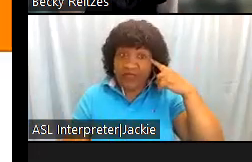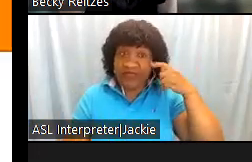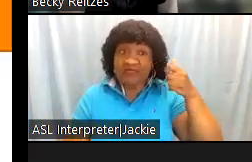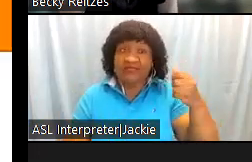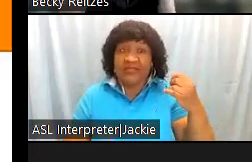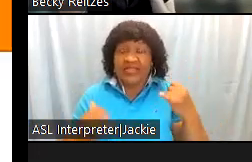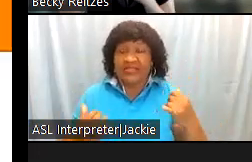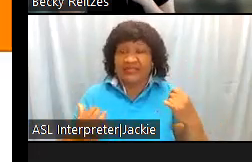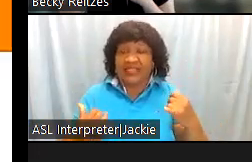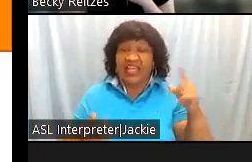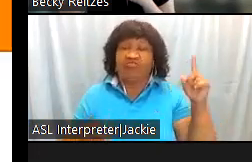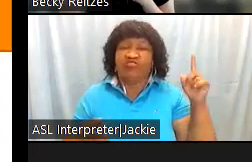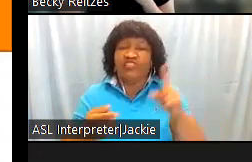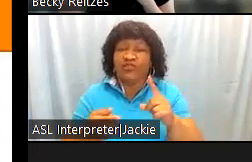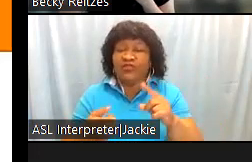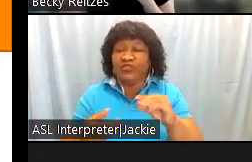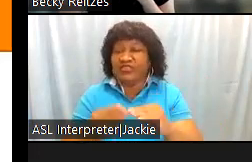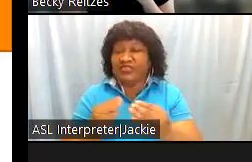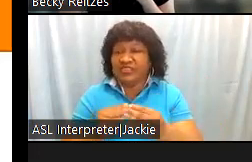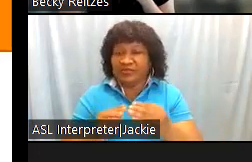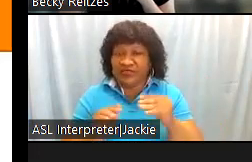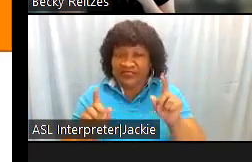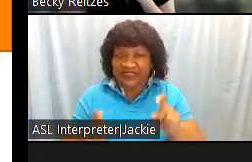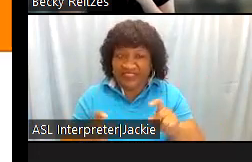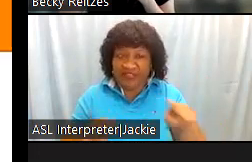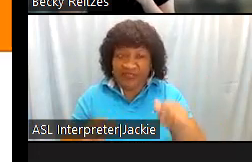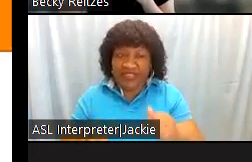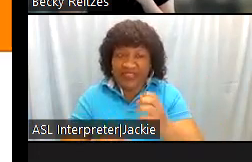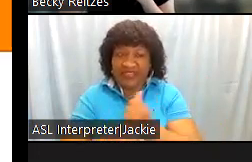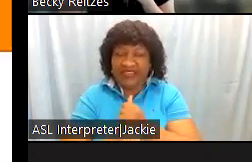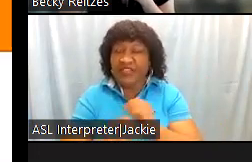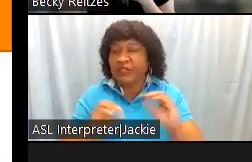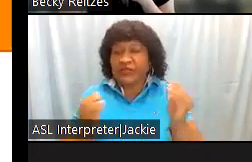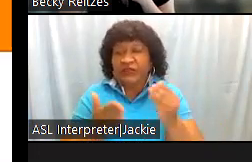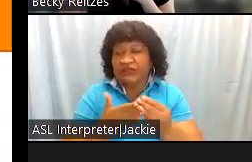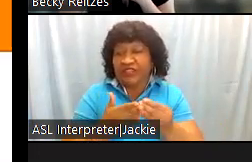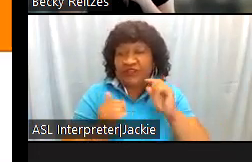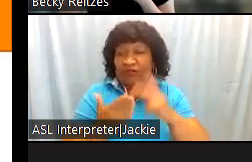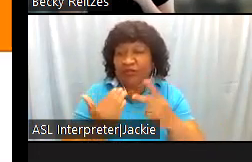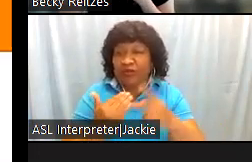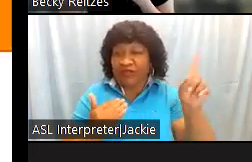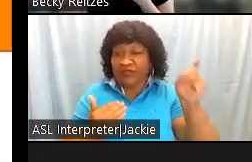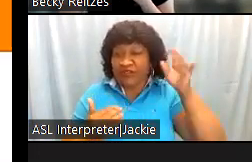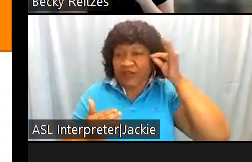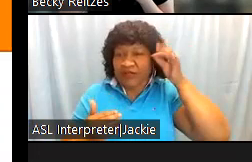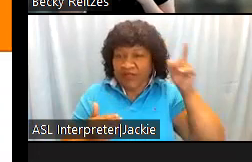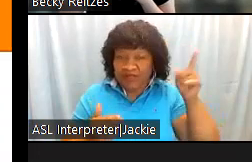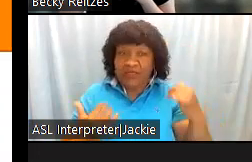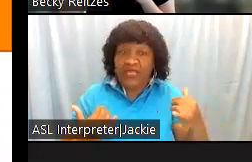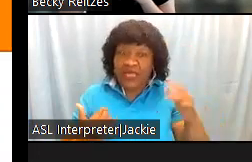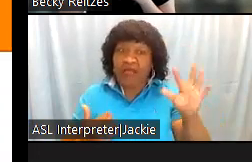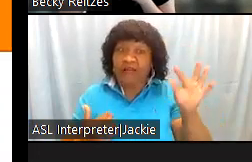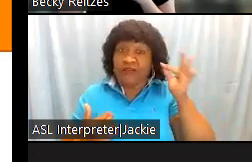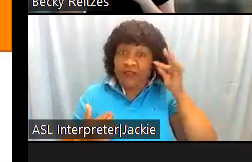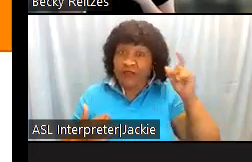now reduced the number of tests that folks can get due to lack of funding for the program. So now through the federal